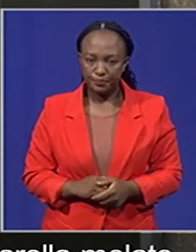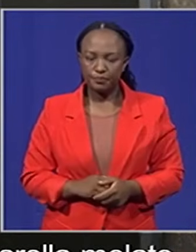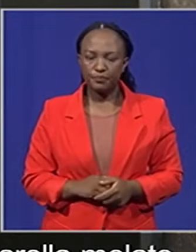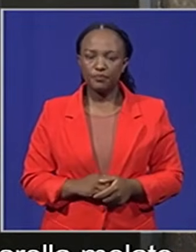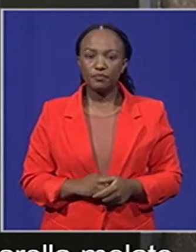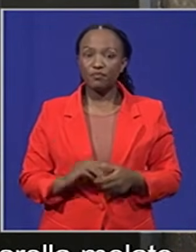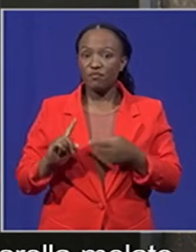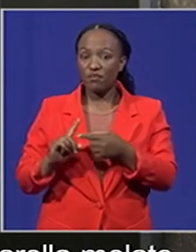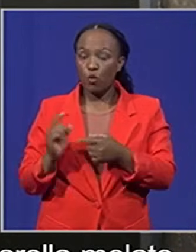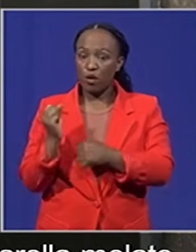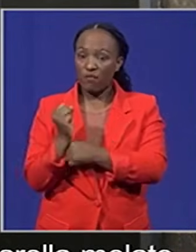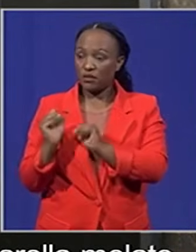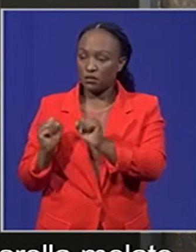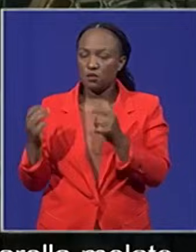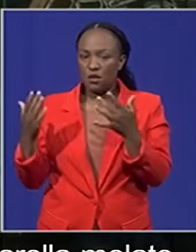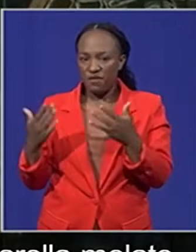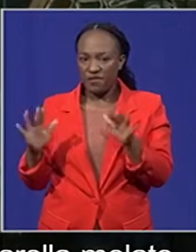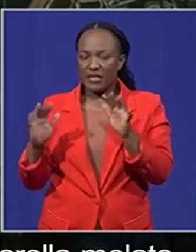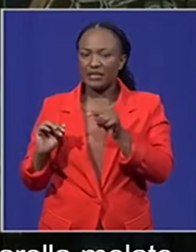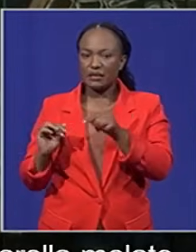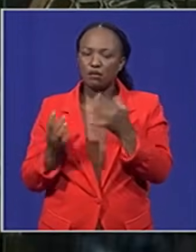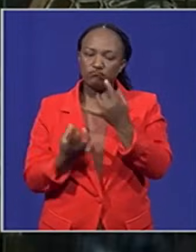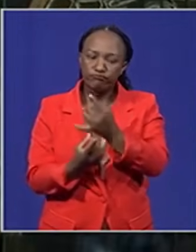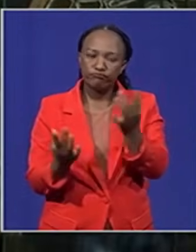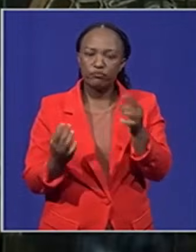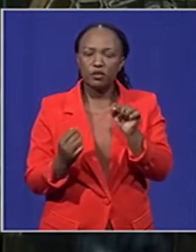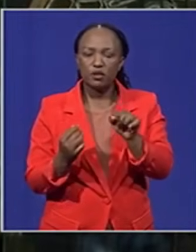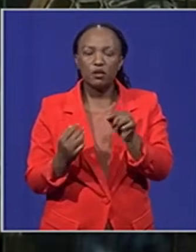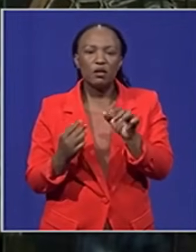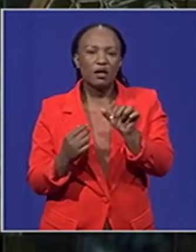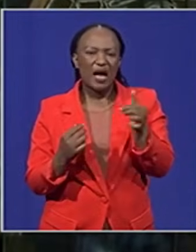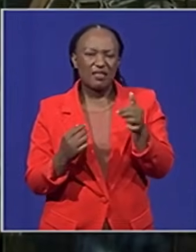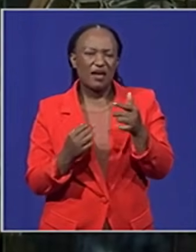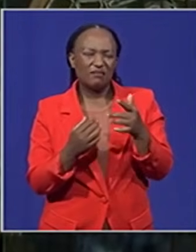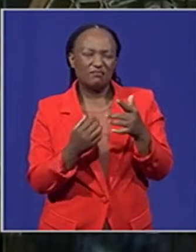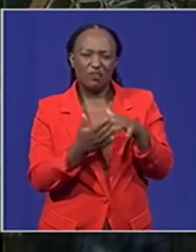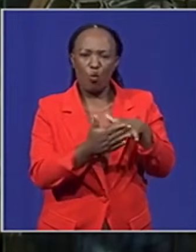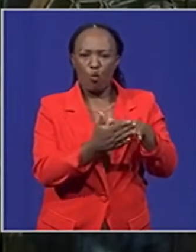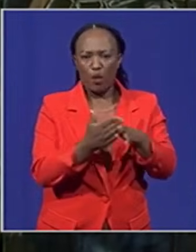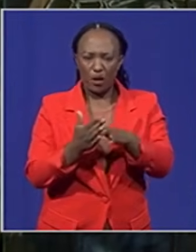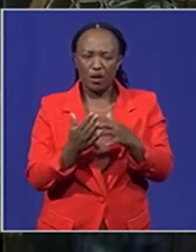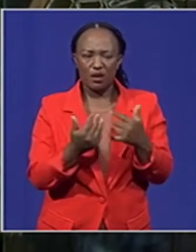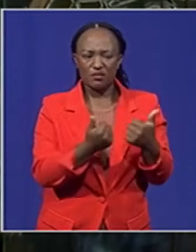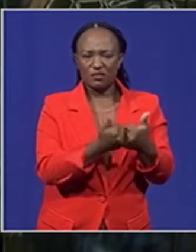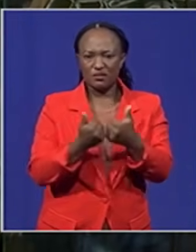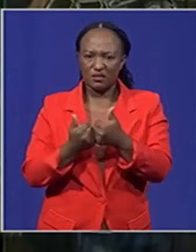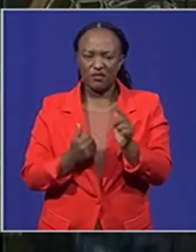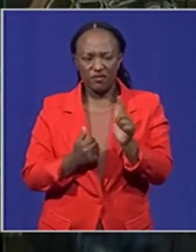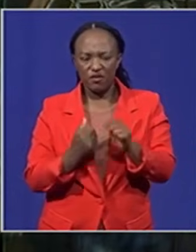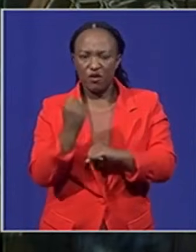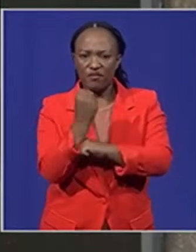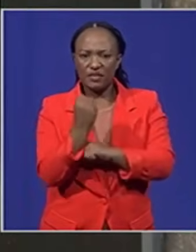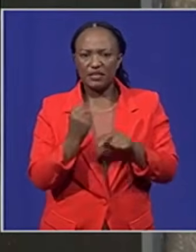mo kantorong a tlogela tsibuso ya gore ntle fela le gore go samaganwe le makoa a mo tsamaisong ya maphata otlhe